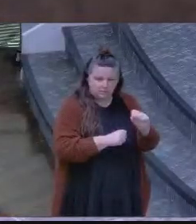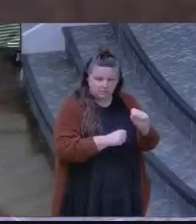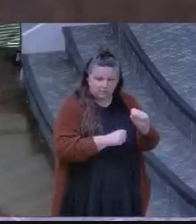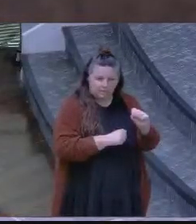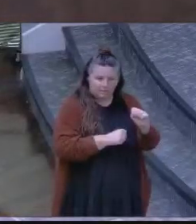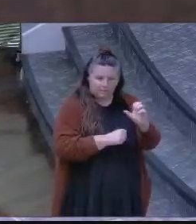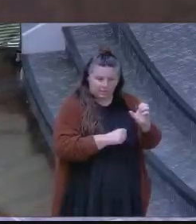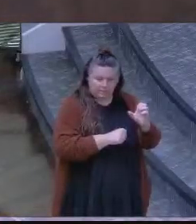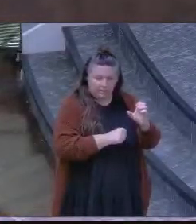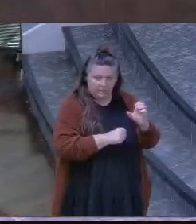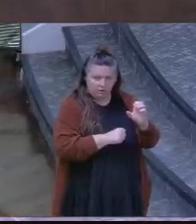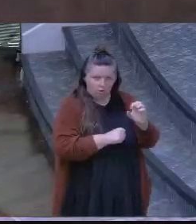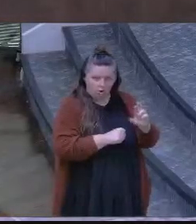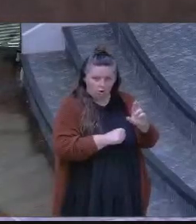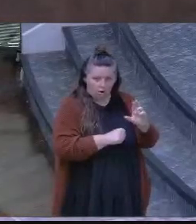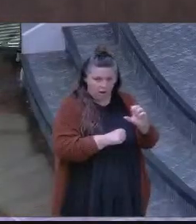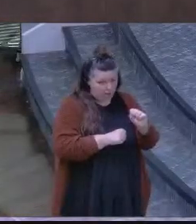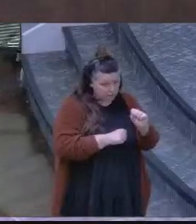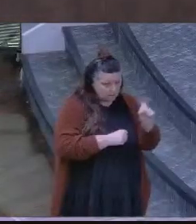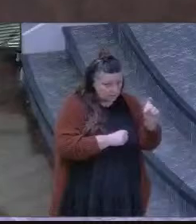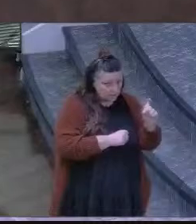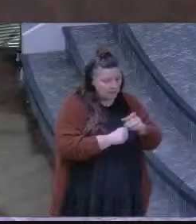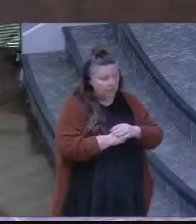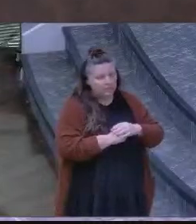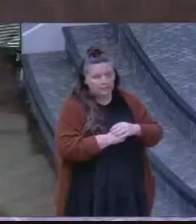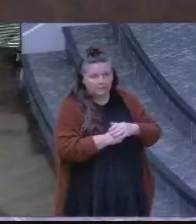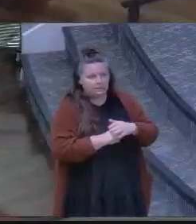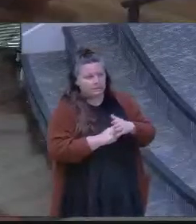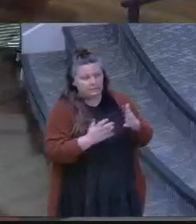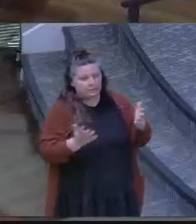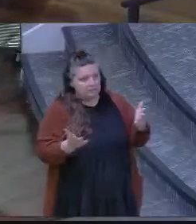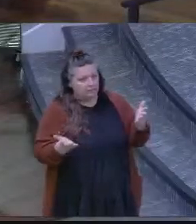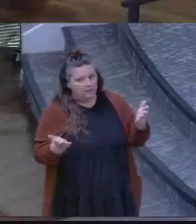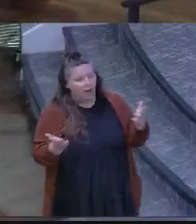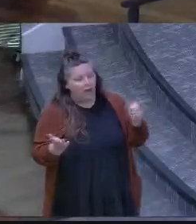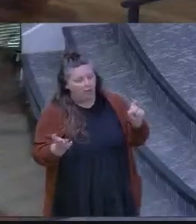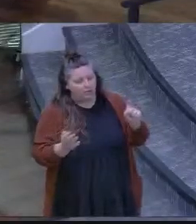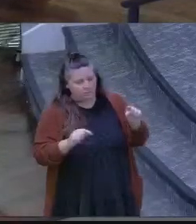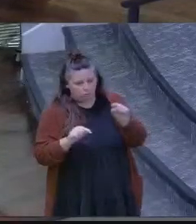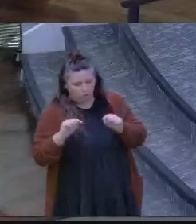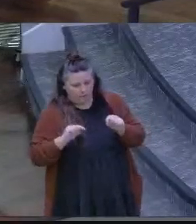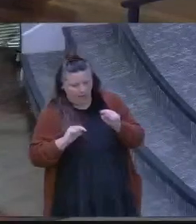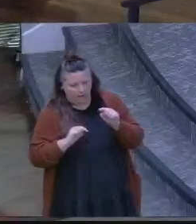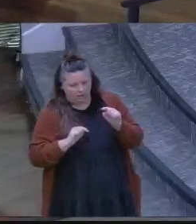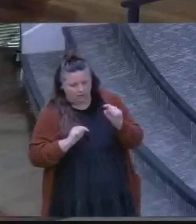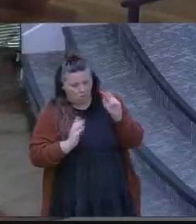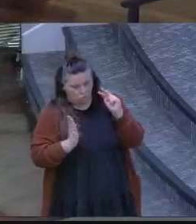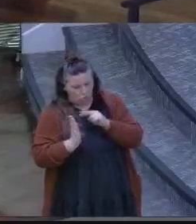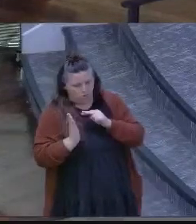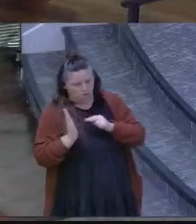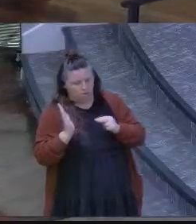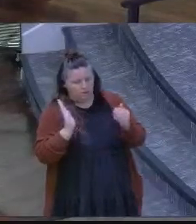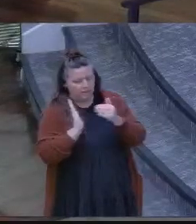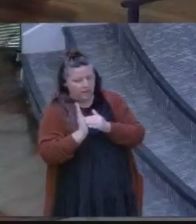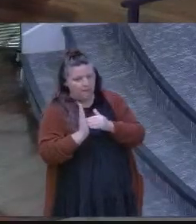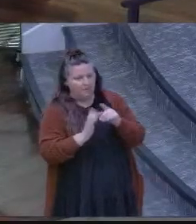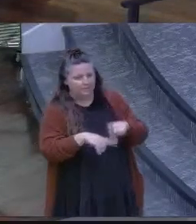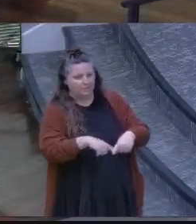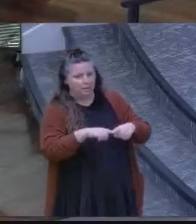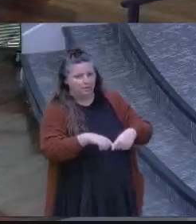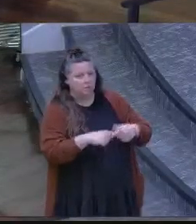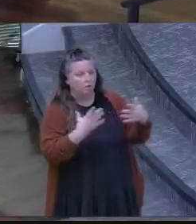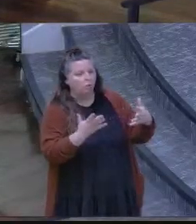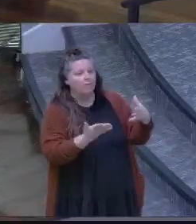PSERS? From my understanding, I have to go back and look at the policy. It's based off of the earnings that they have Okay. for the